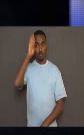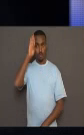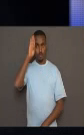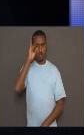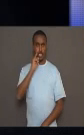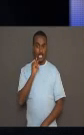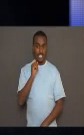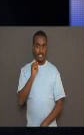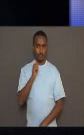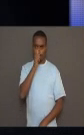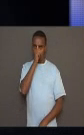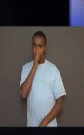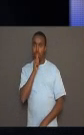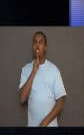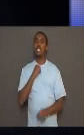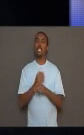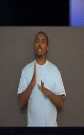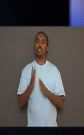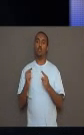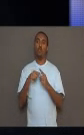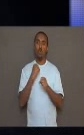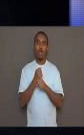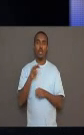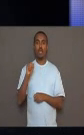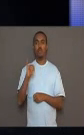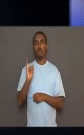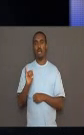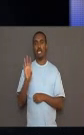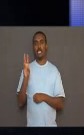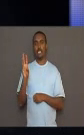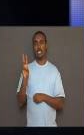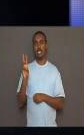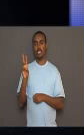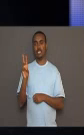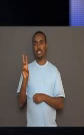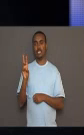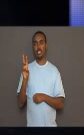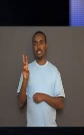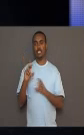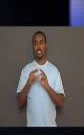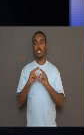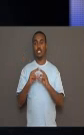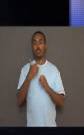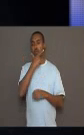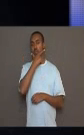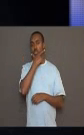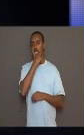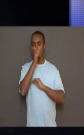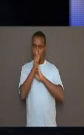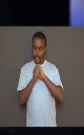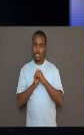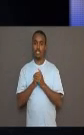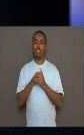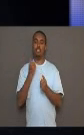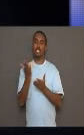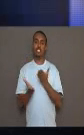a secret agent who works for MI6, a division of the British Secret